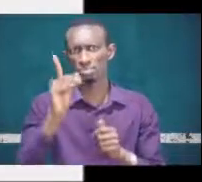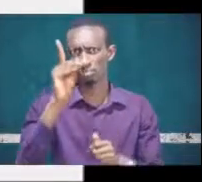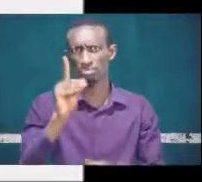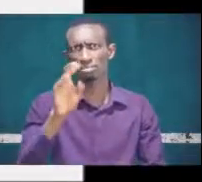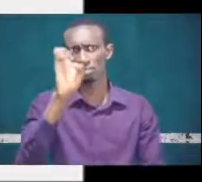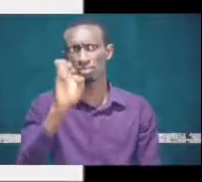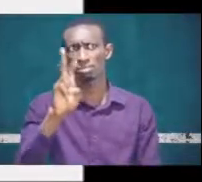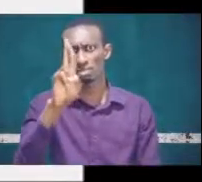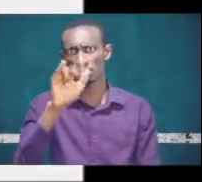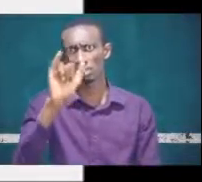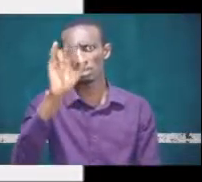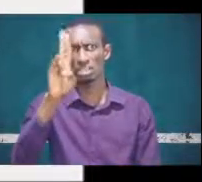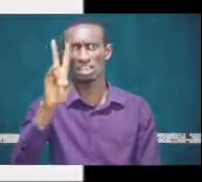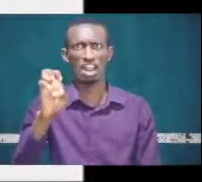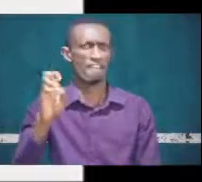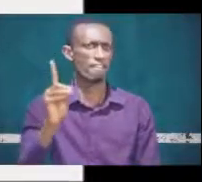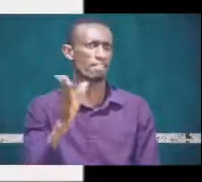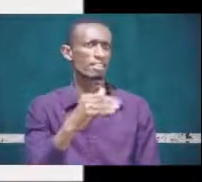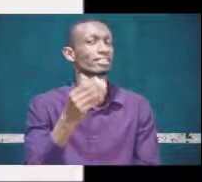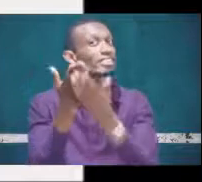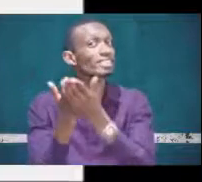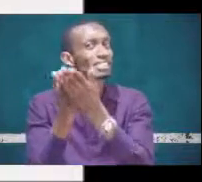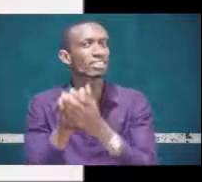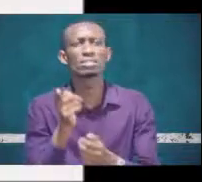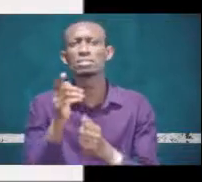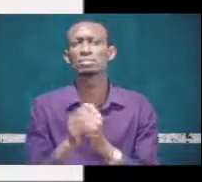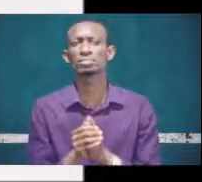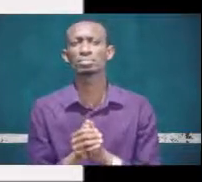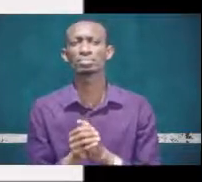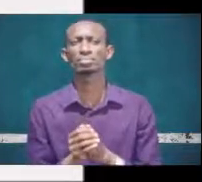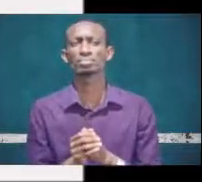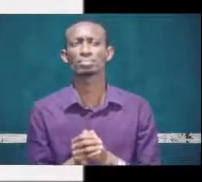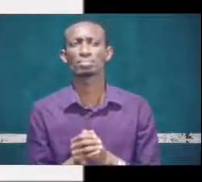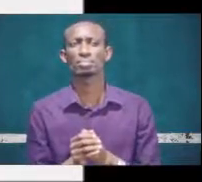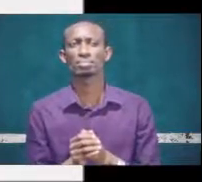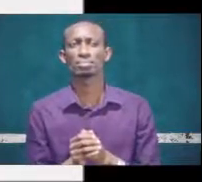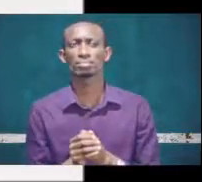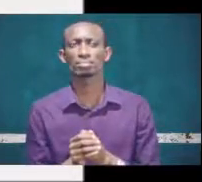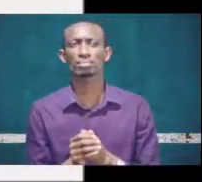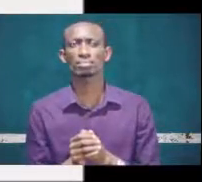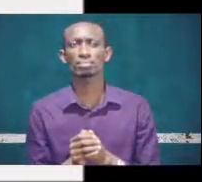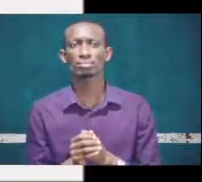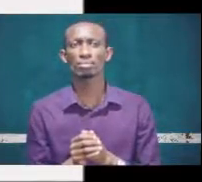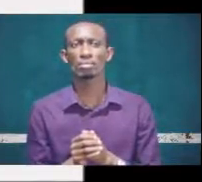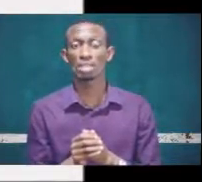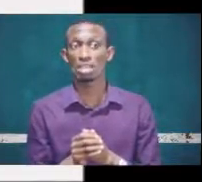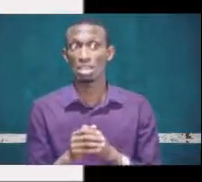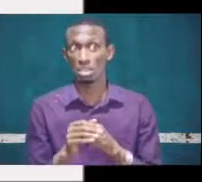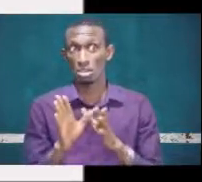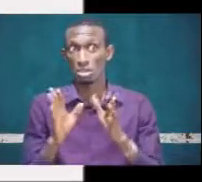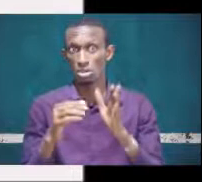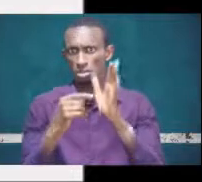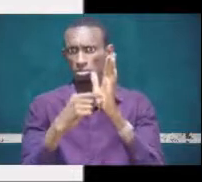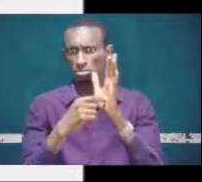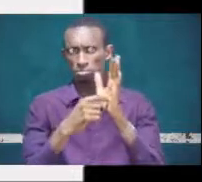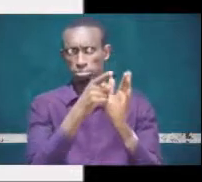demand. This is the demand for a factor of production as a result of the demand for another good. For example